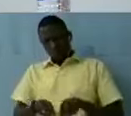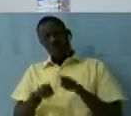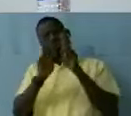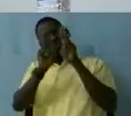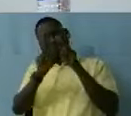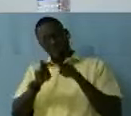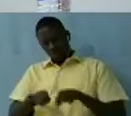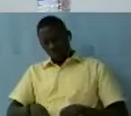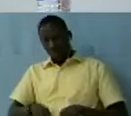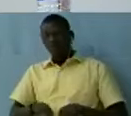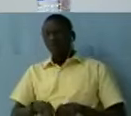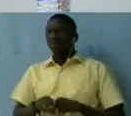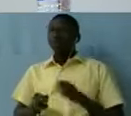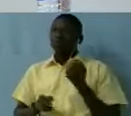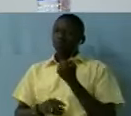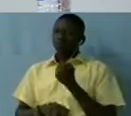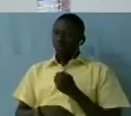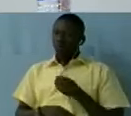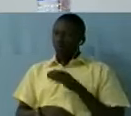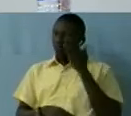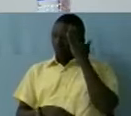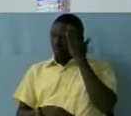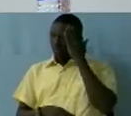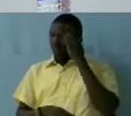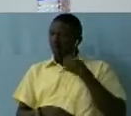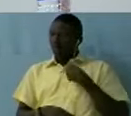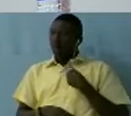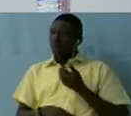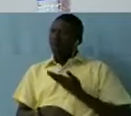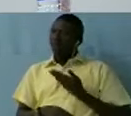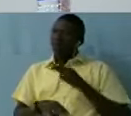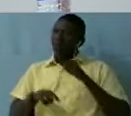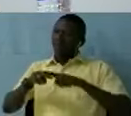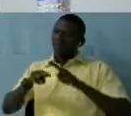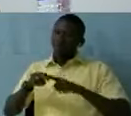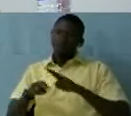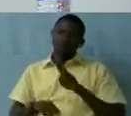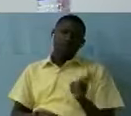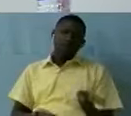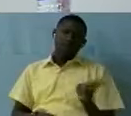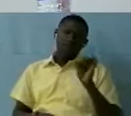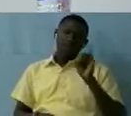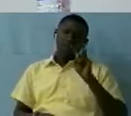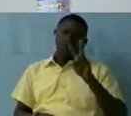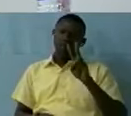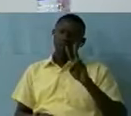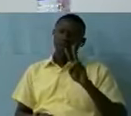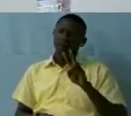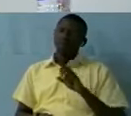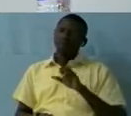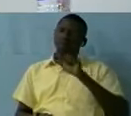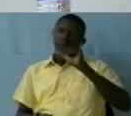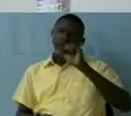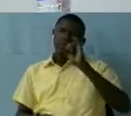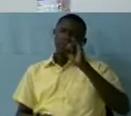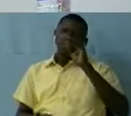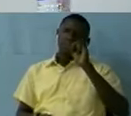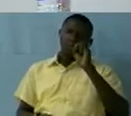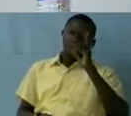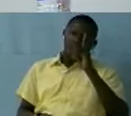head because I am HIV status lonely because they would have known my HIV status